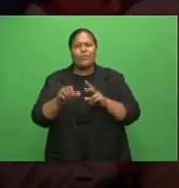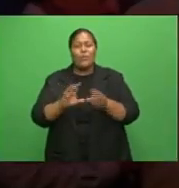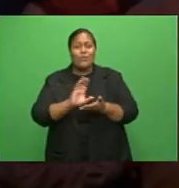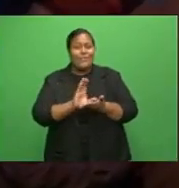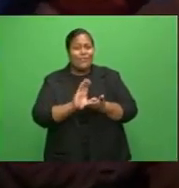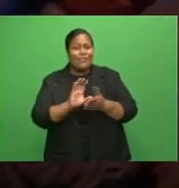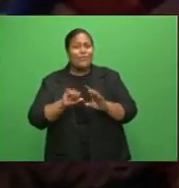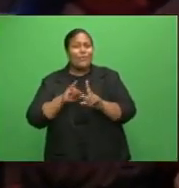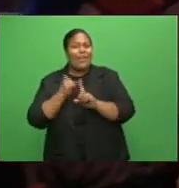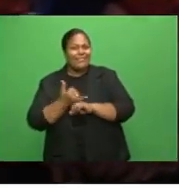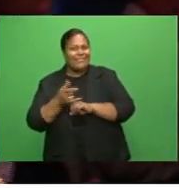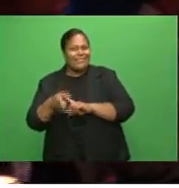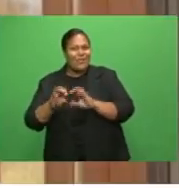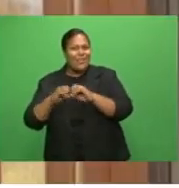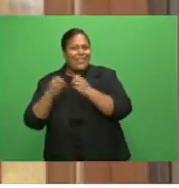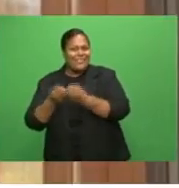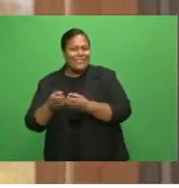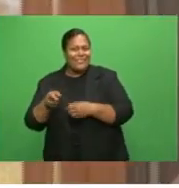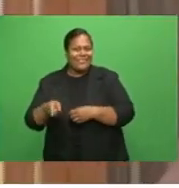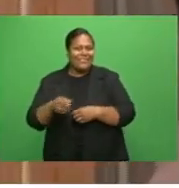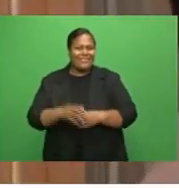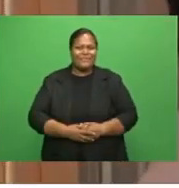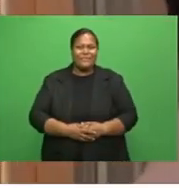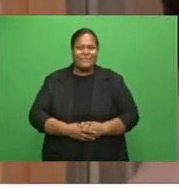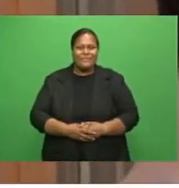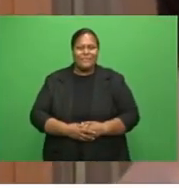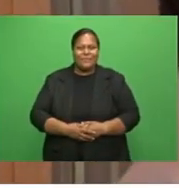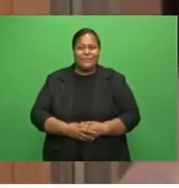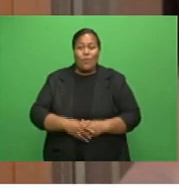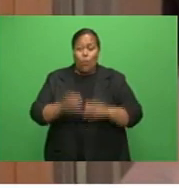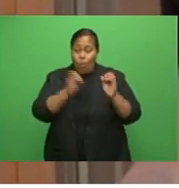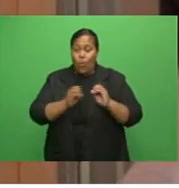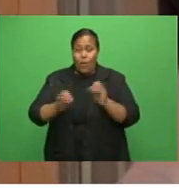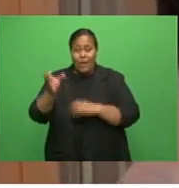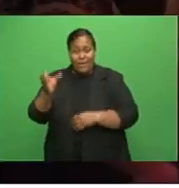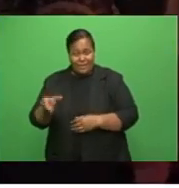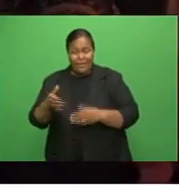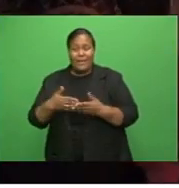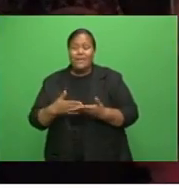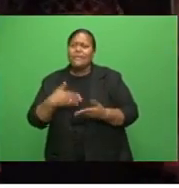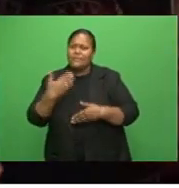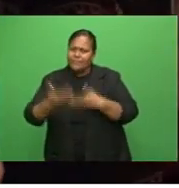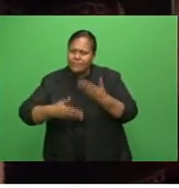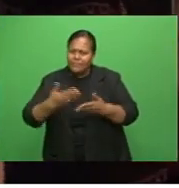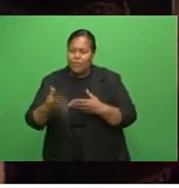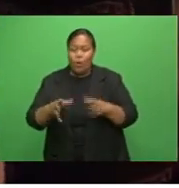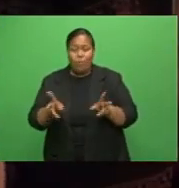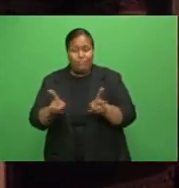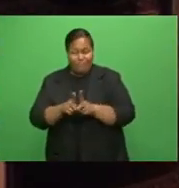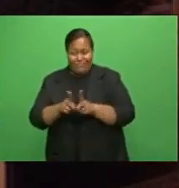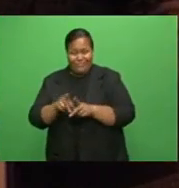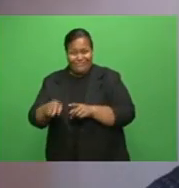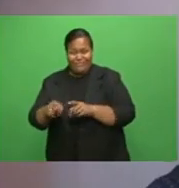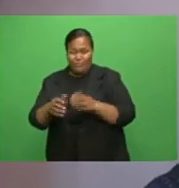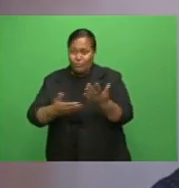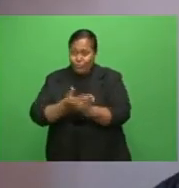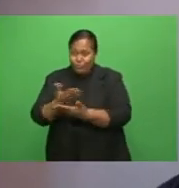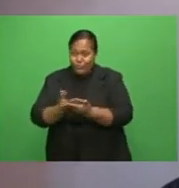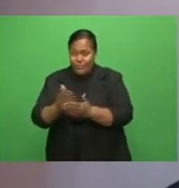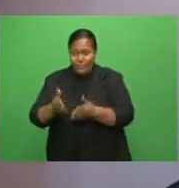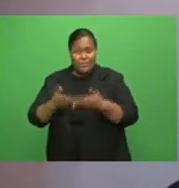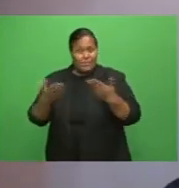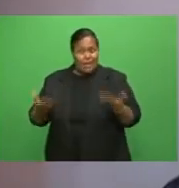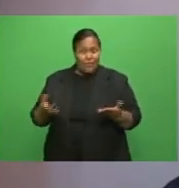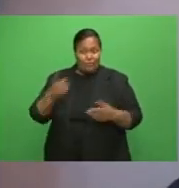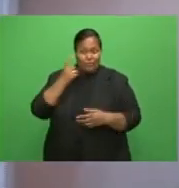society. Co-organizer Ajay Bai Amrit says the initiative will give the parties a chance to network and share ideas. Yeah, the initiative